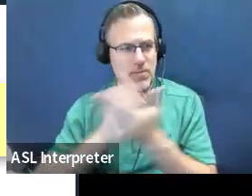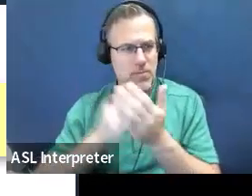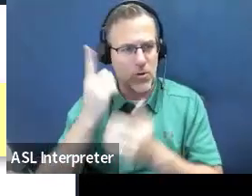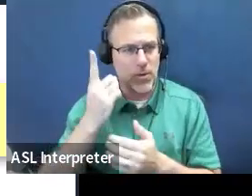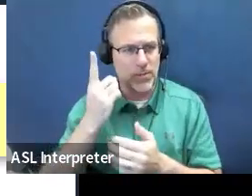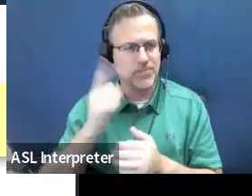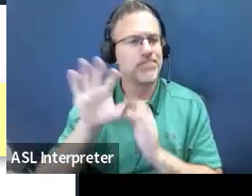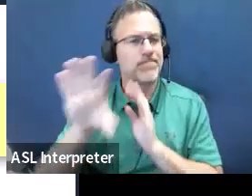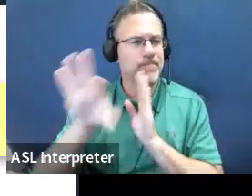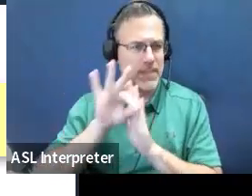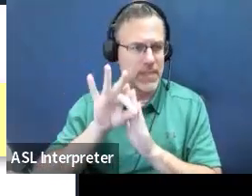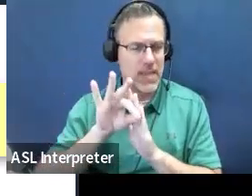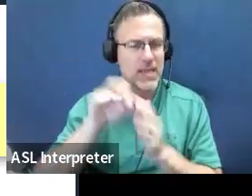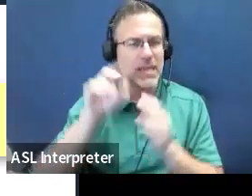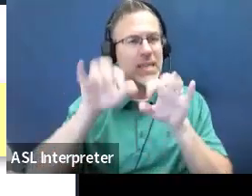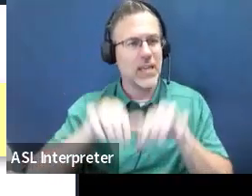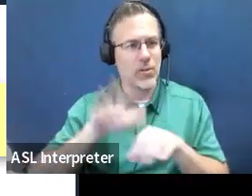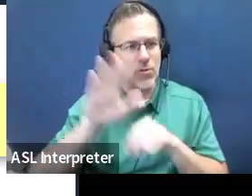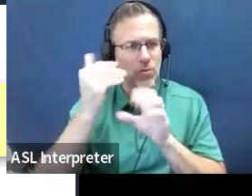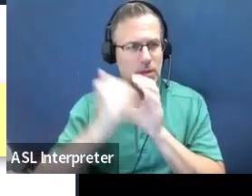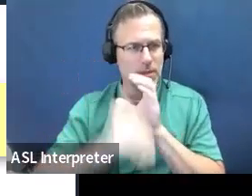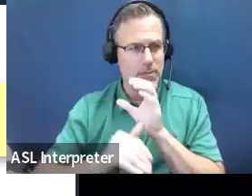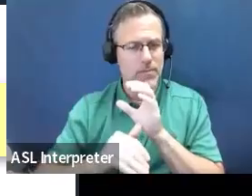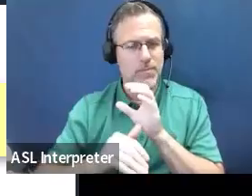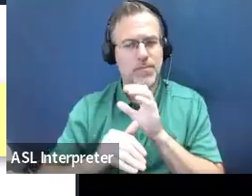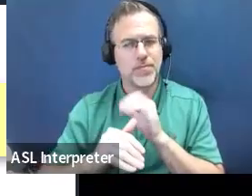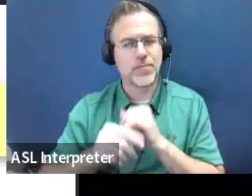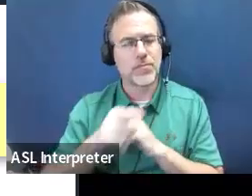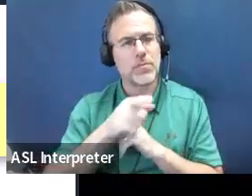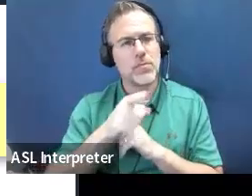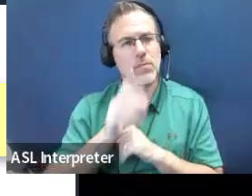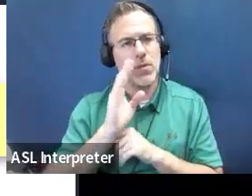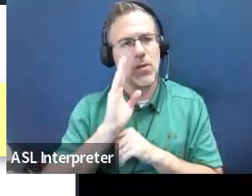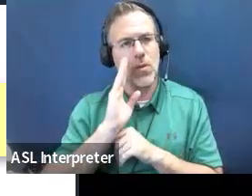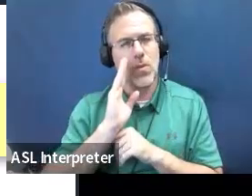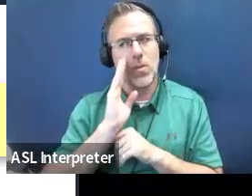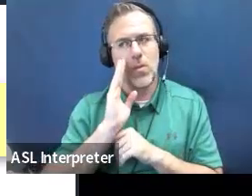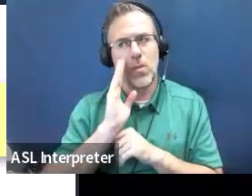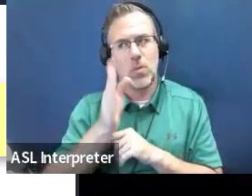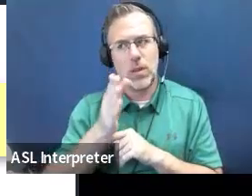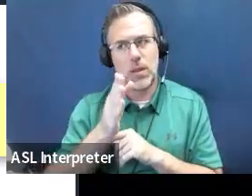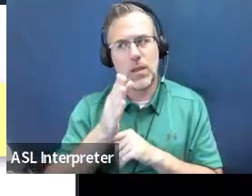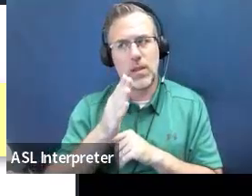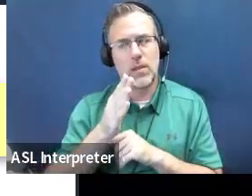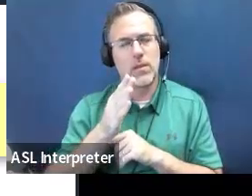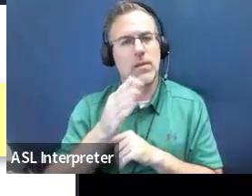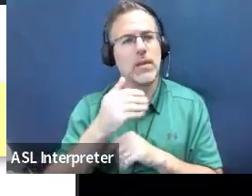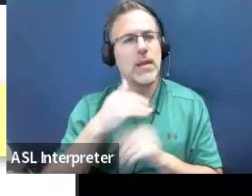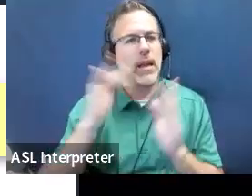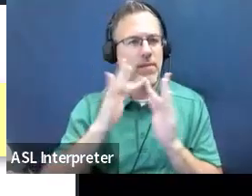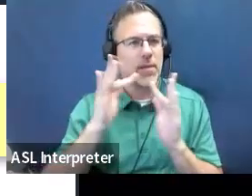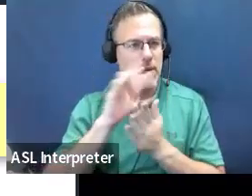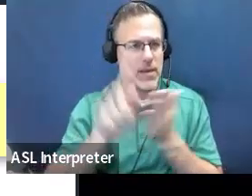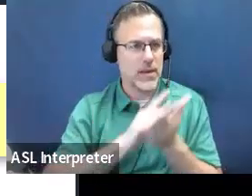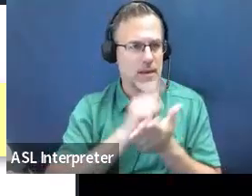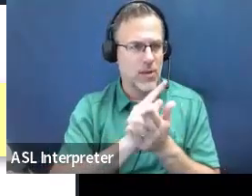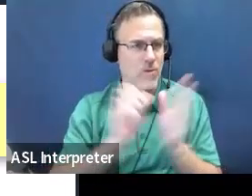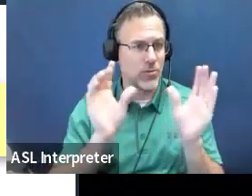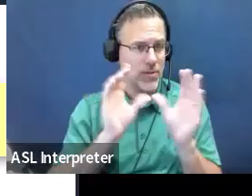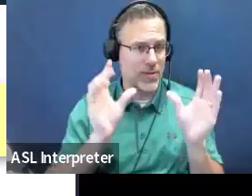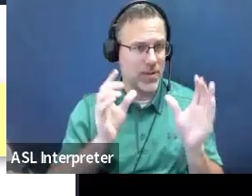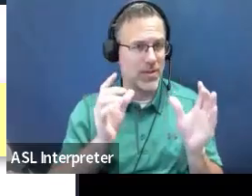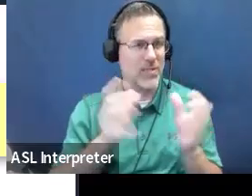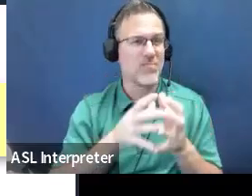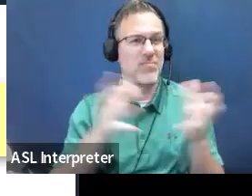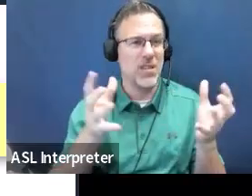select that training, enter your email, and you will get a contact hour certificate and a whole